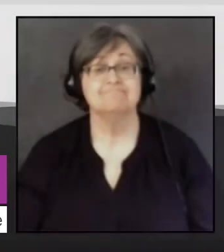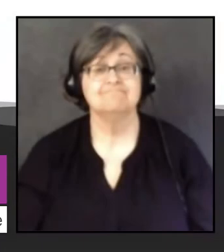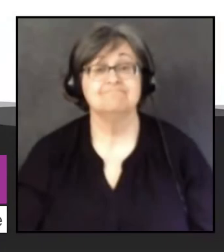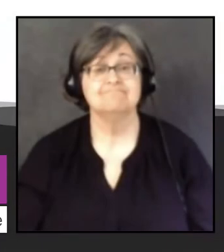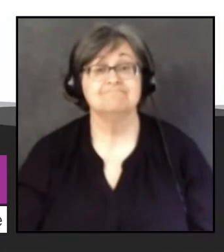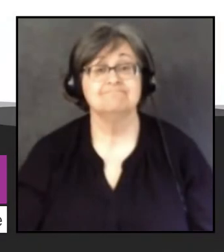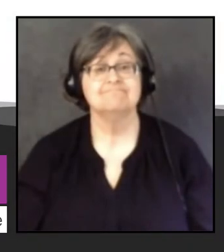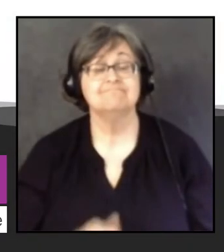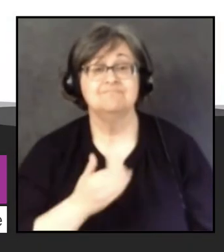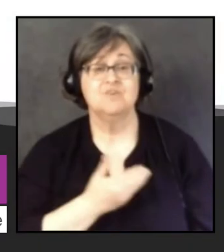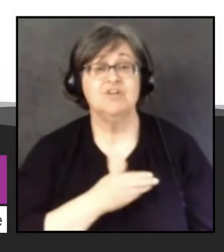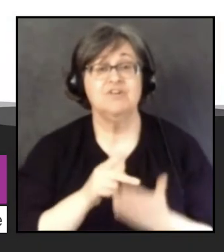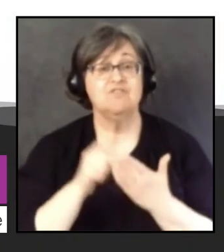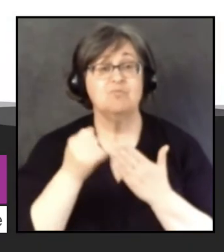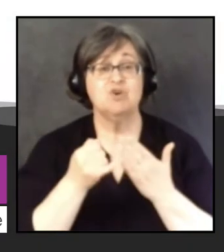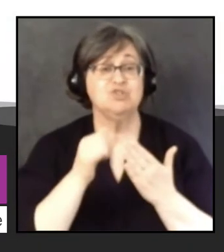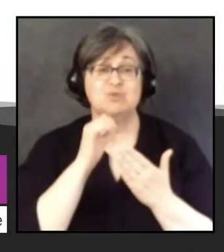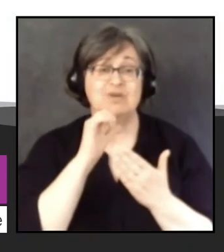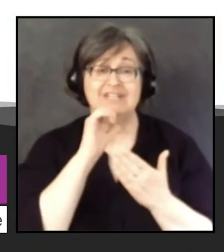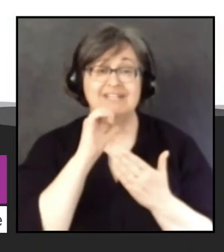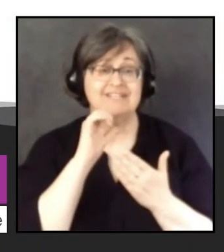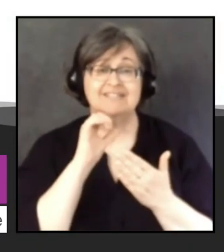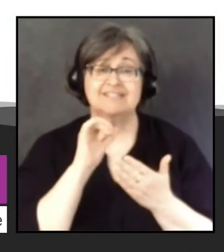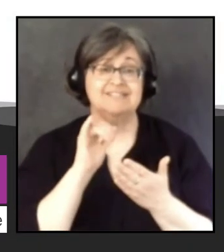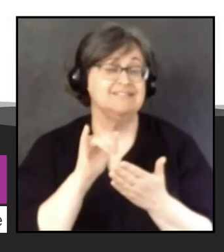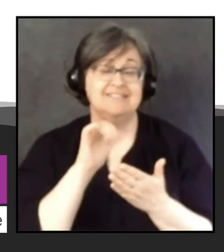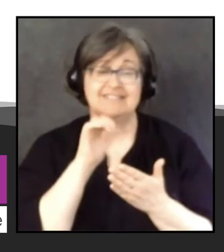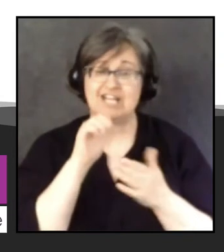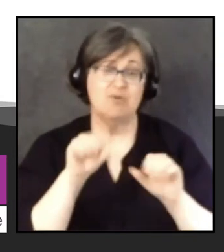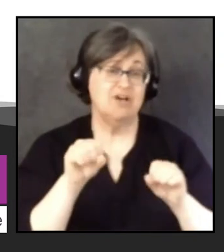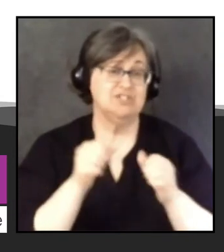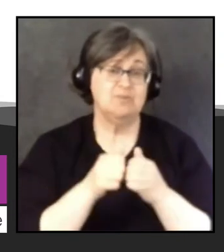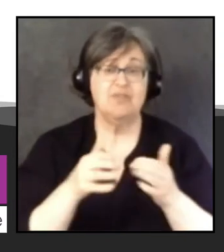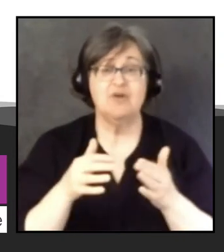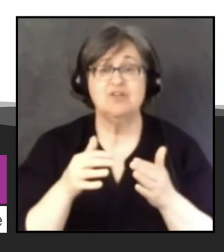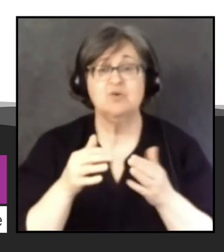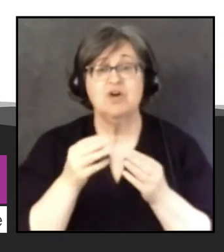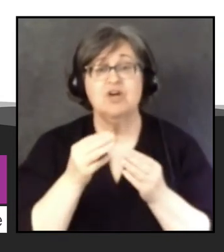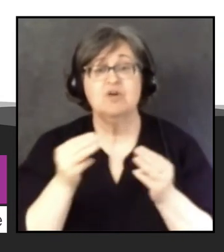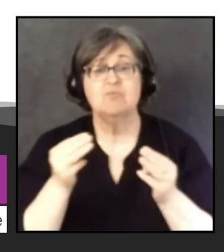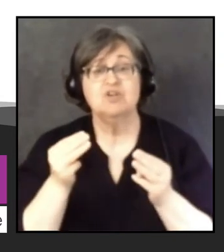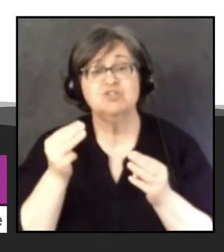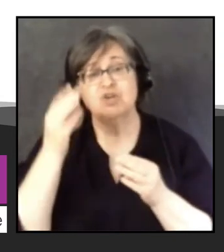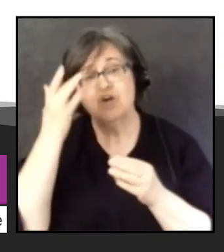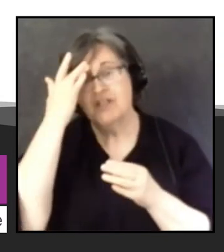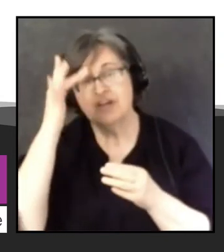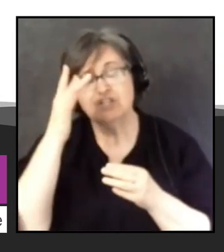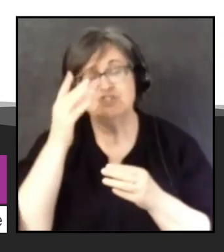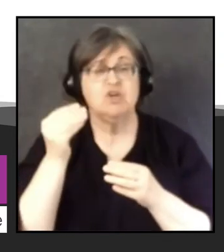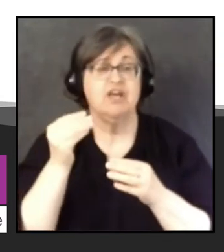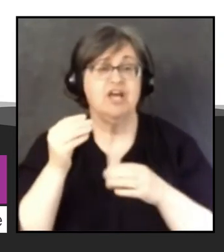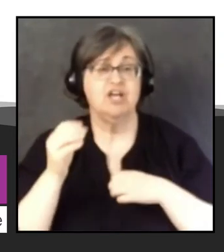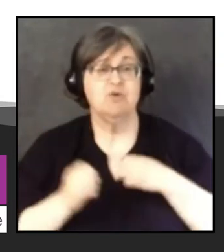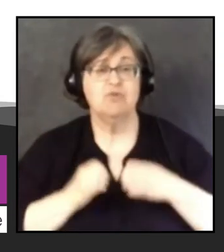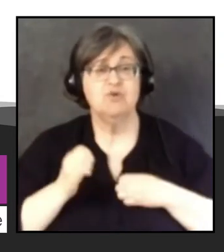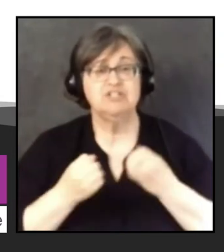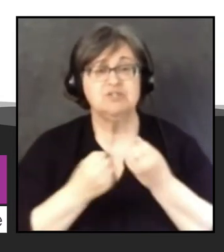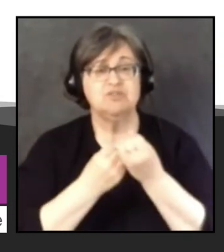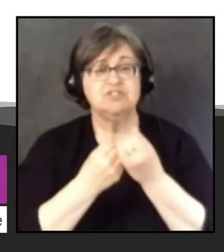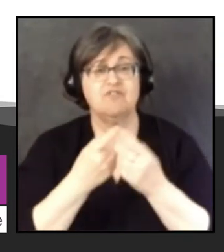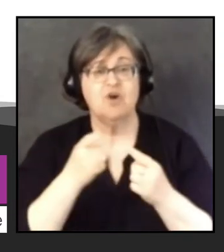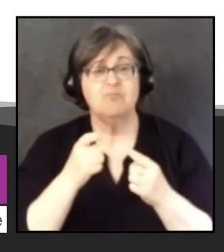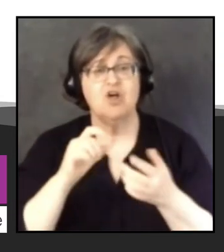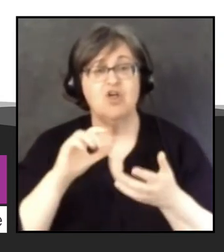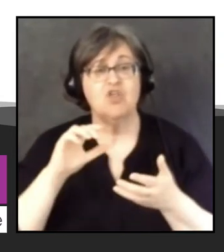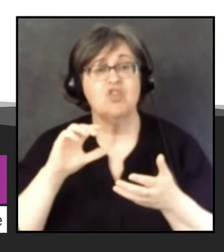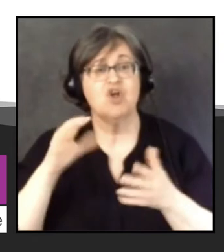So our project wouldn't have been possible without the material, intellectual, and emotional support from the Laundromat